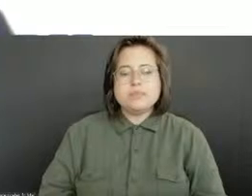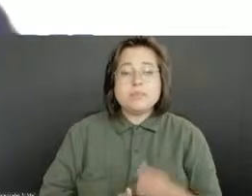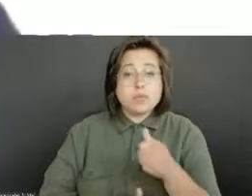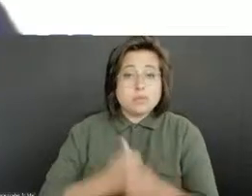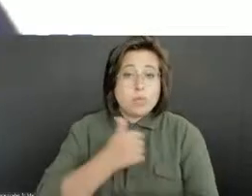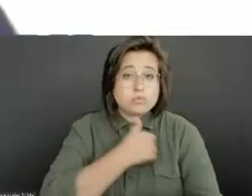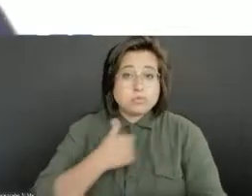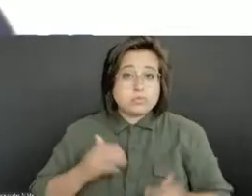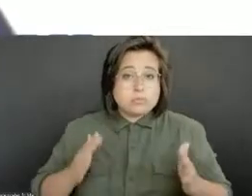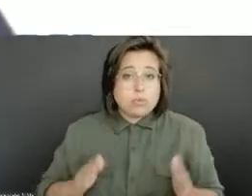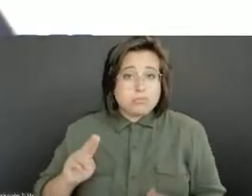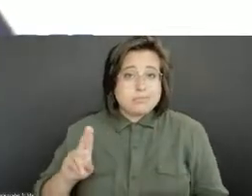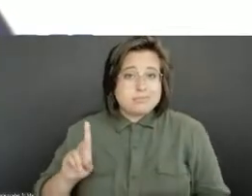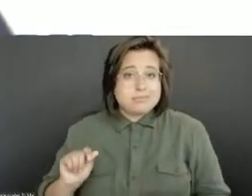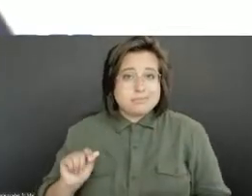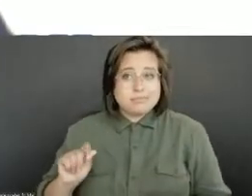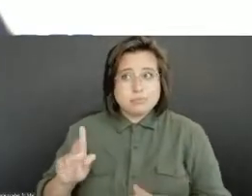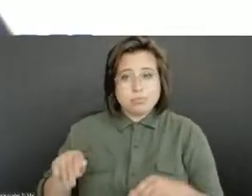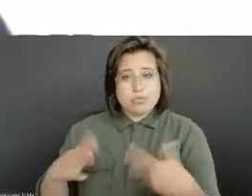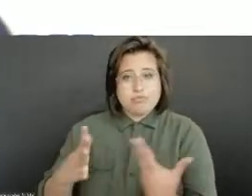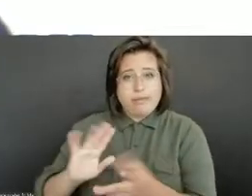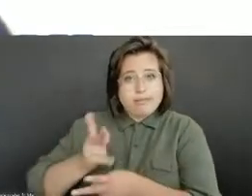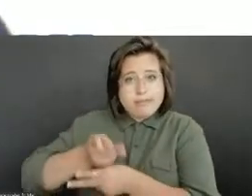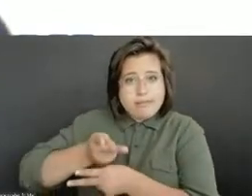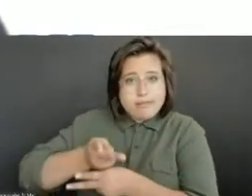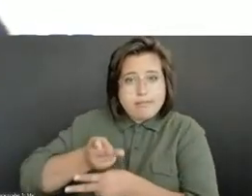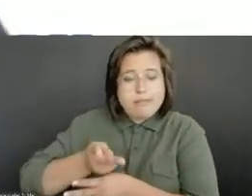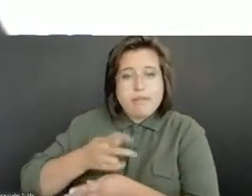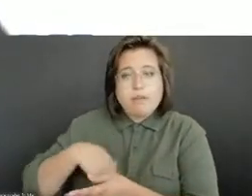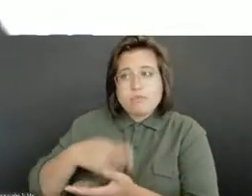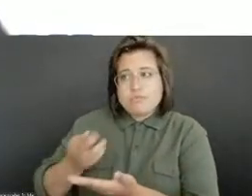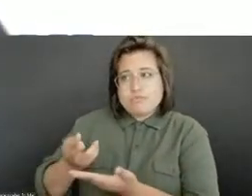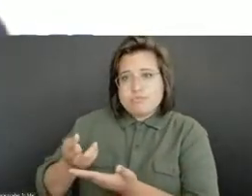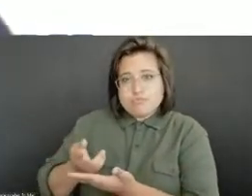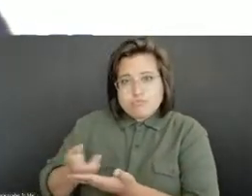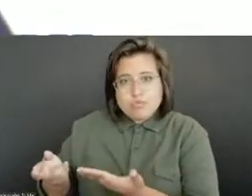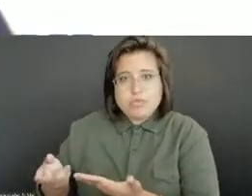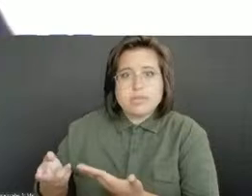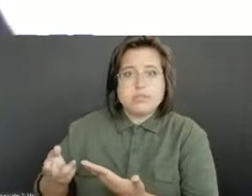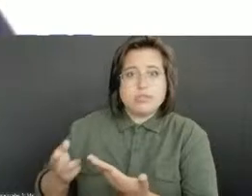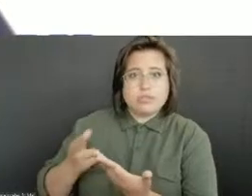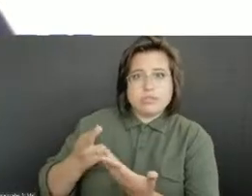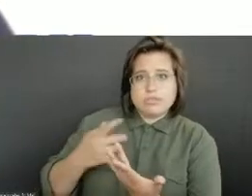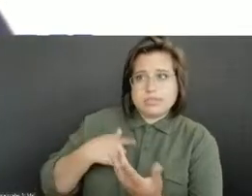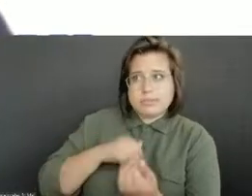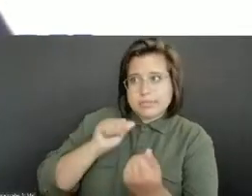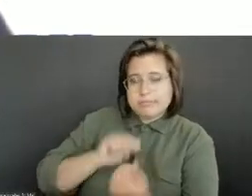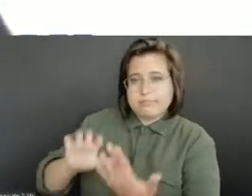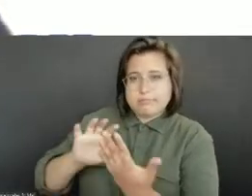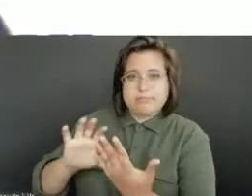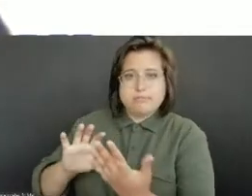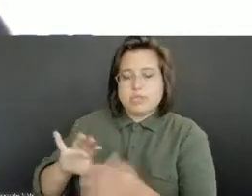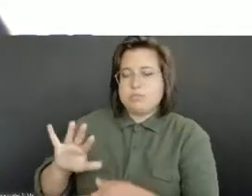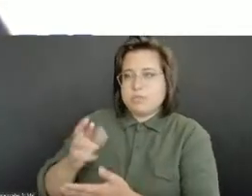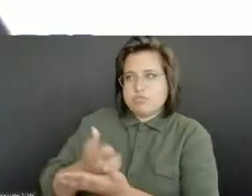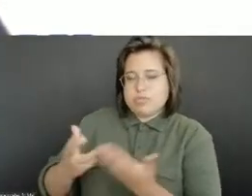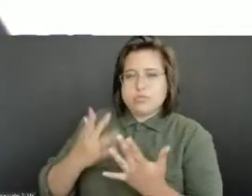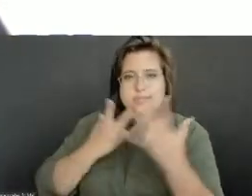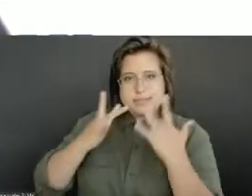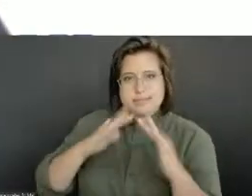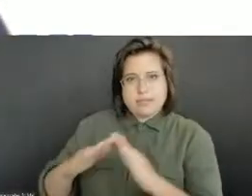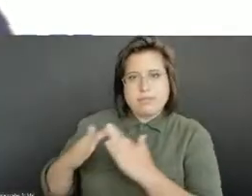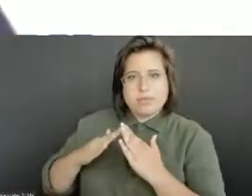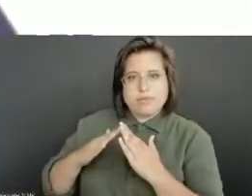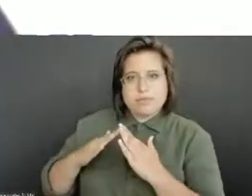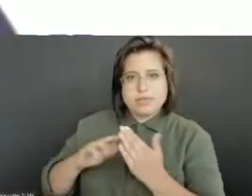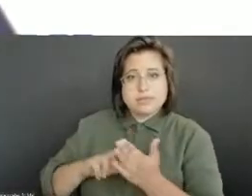members provide care in resourced poor communities. And as a result, we support equitable